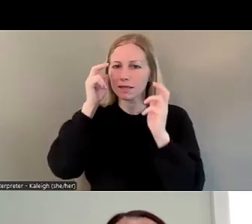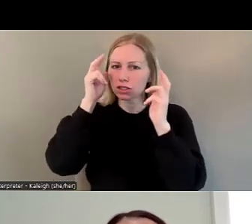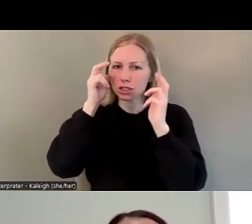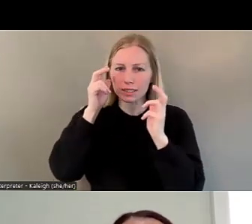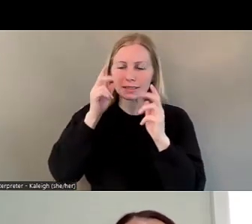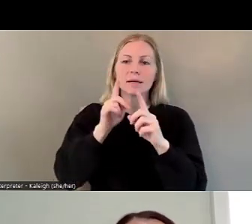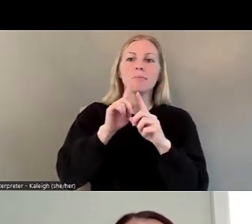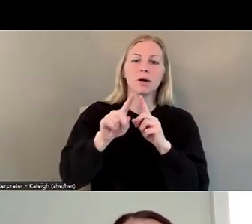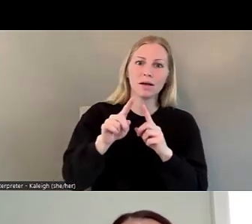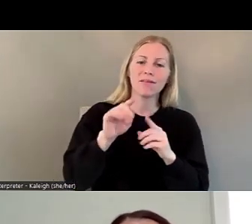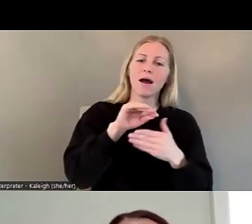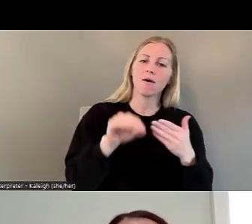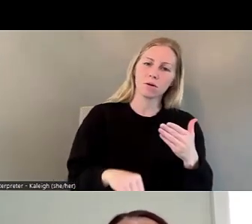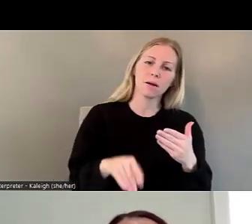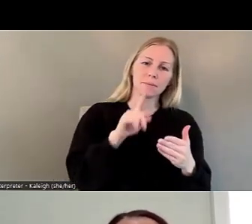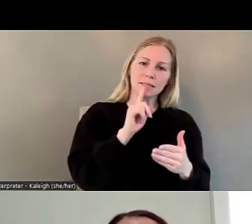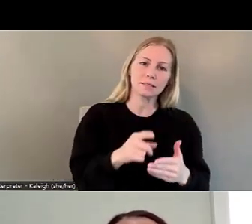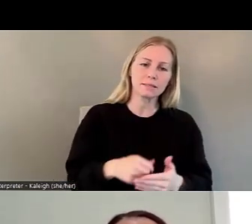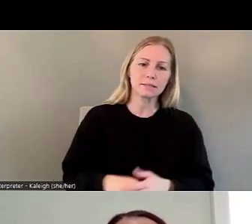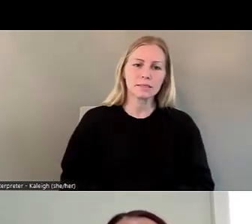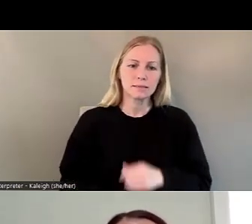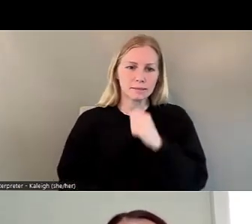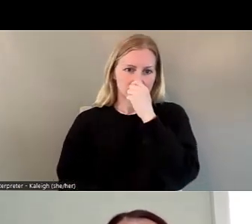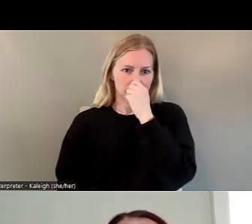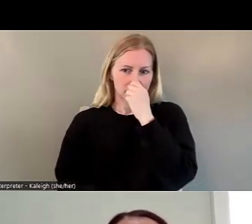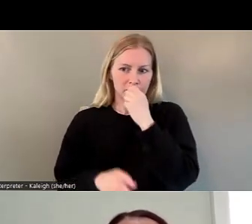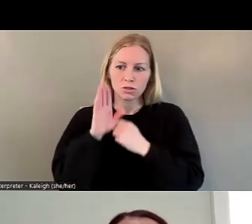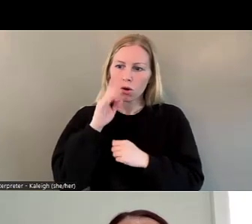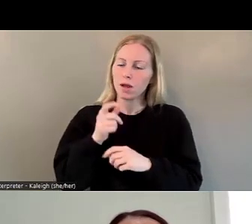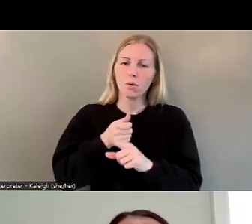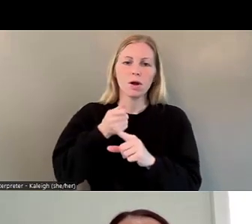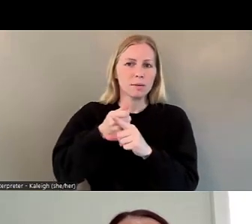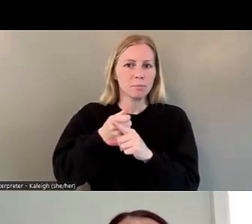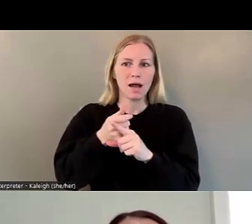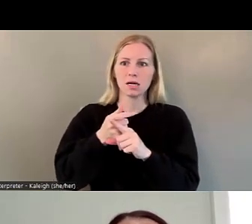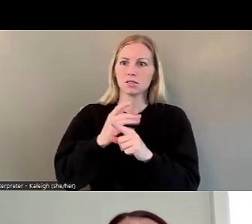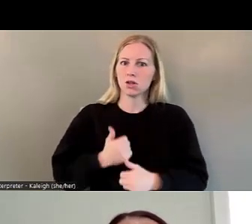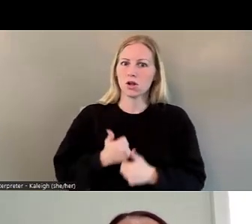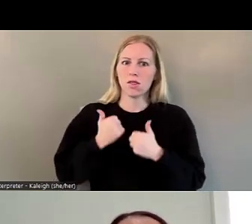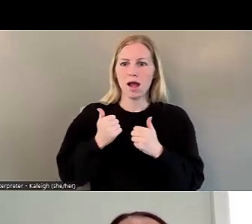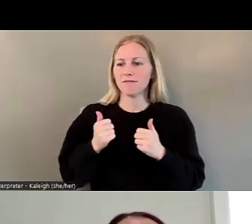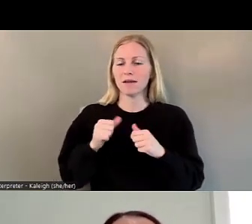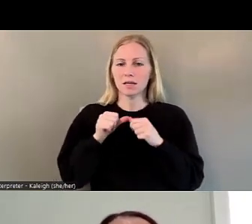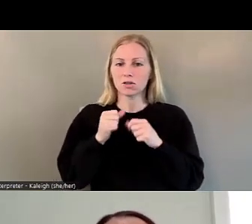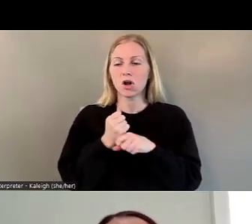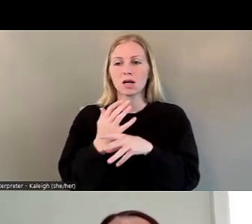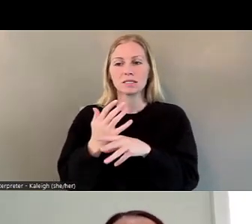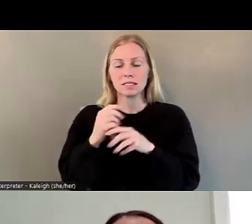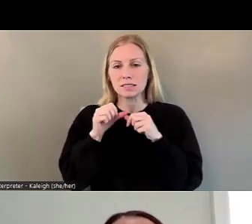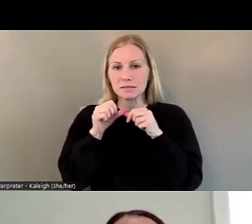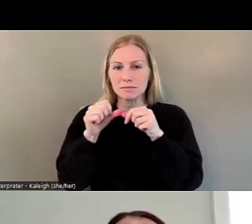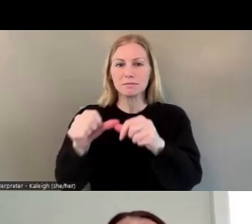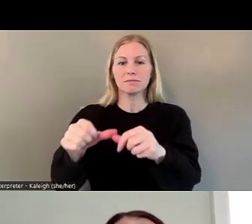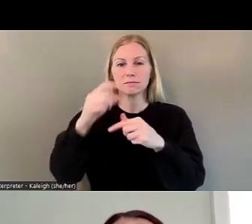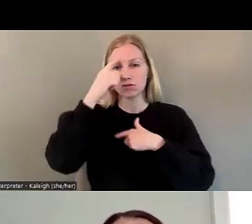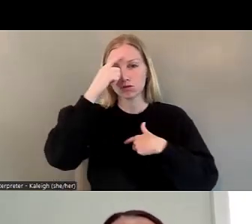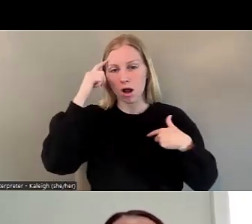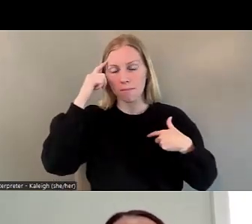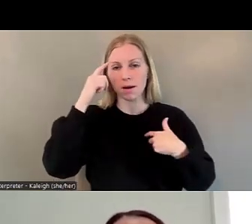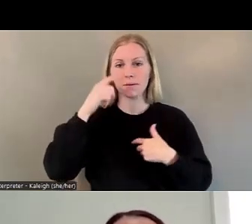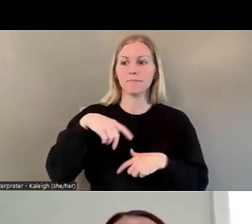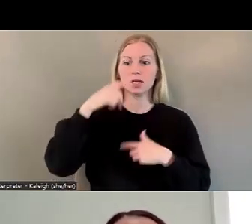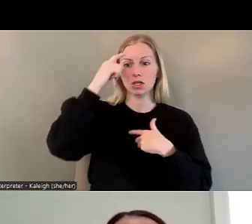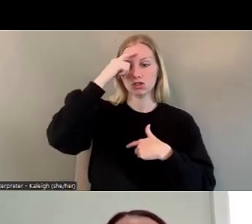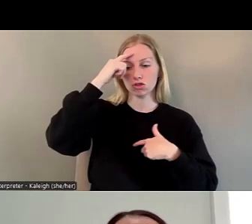others can attest to, is life-changing and causes severe, everlasting trauma. Trauma is defined as a deeply